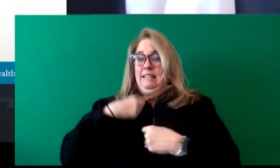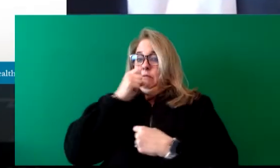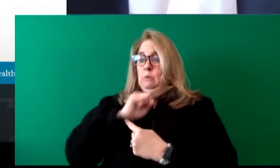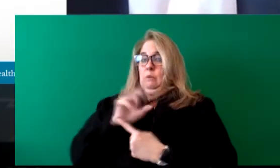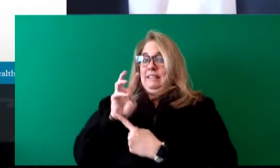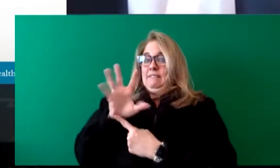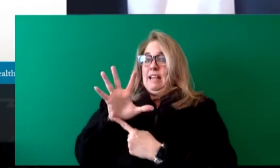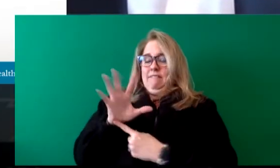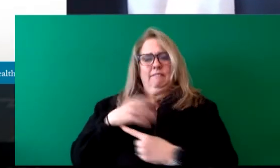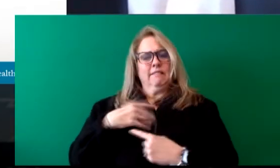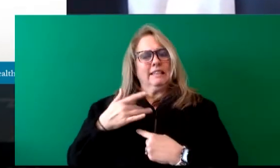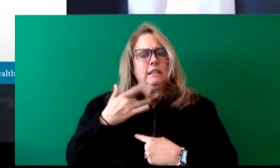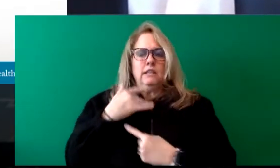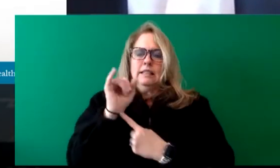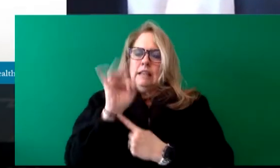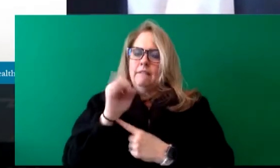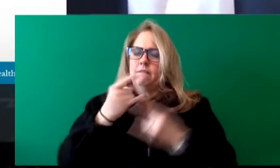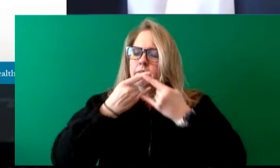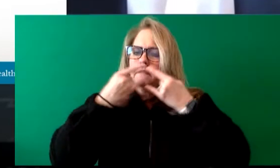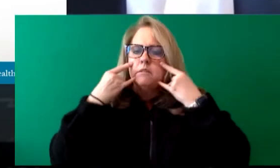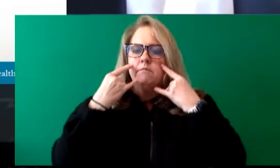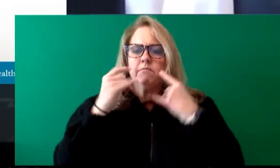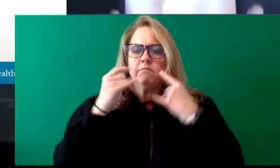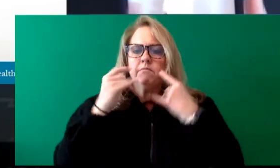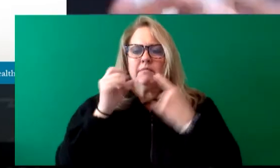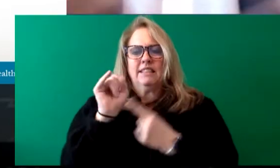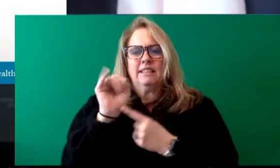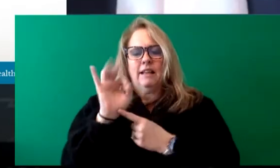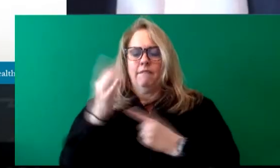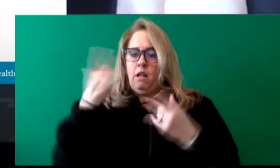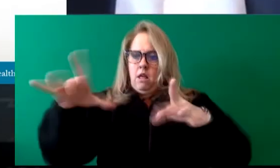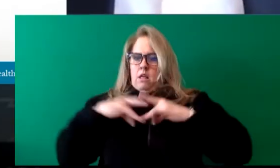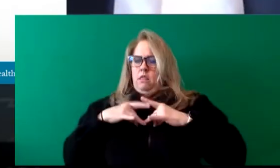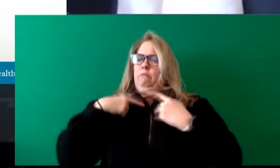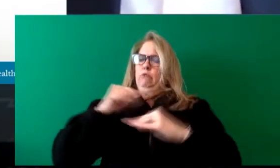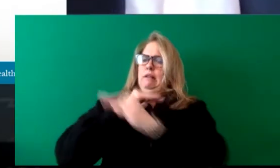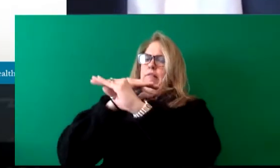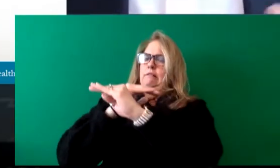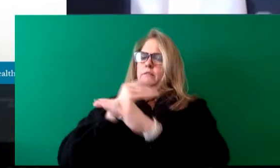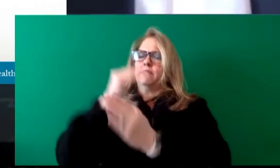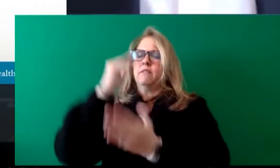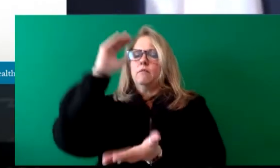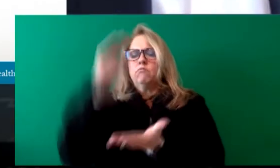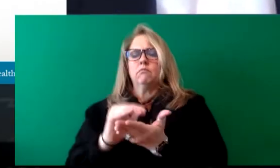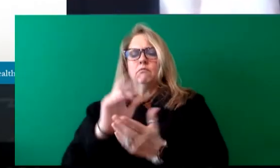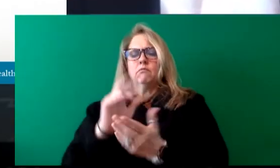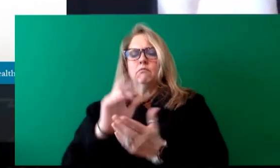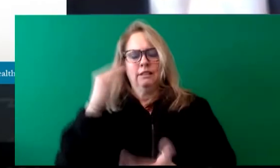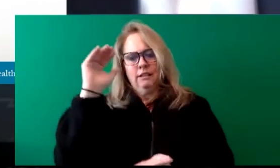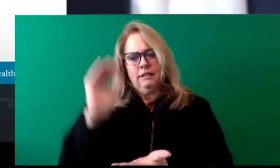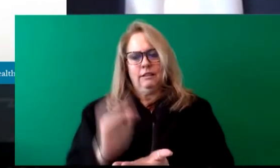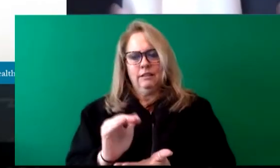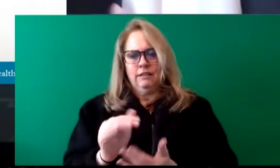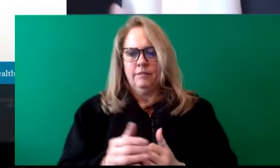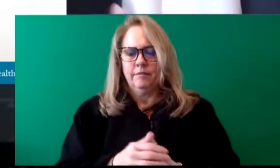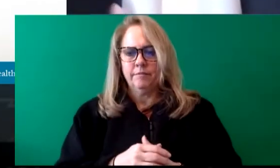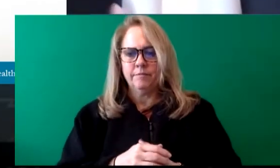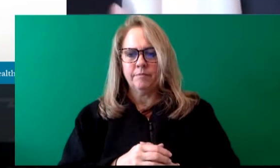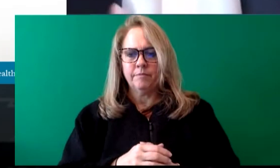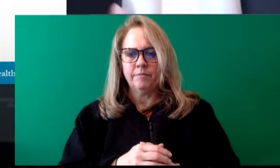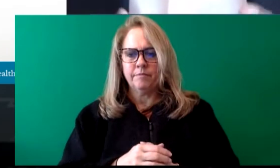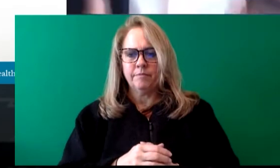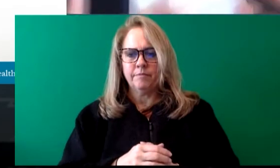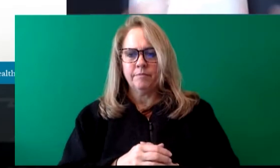reduce your risk. And of course, we still recommend people staying home when they're sick, because obviously whether or not it's COVID